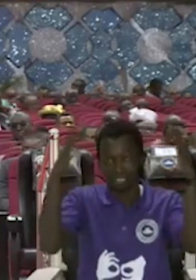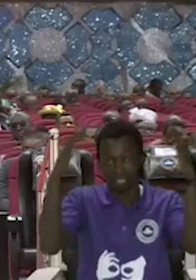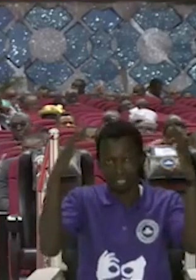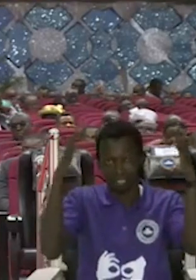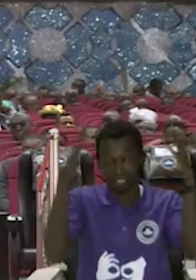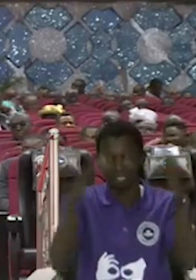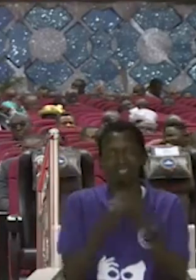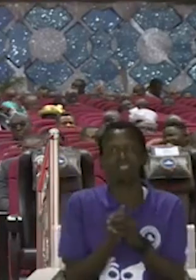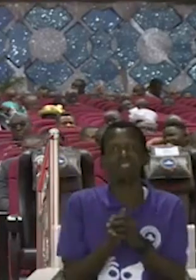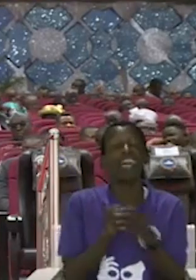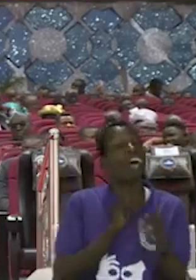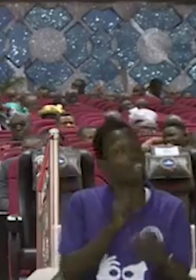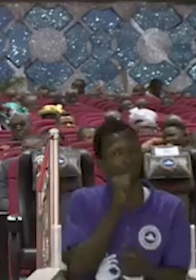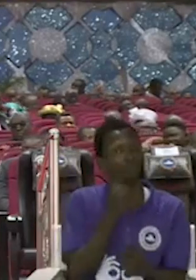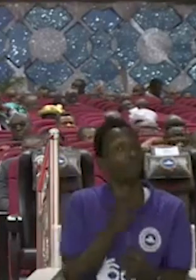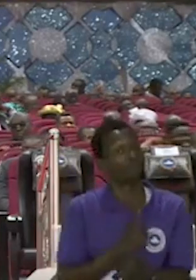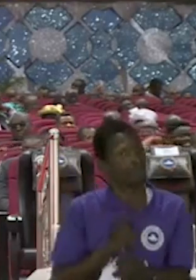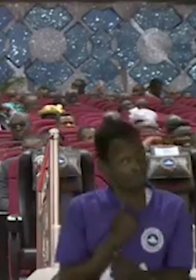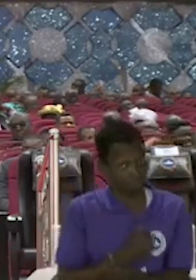I apologize.